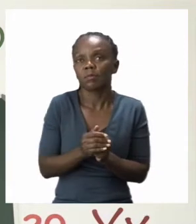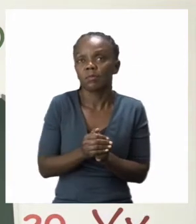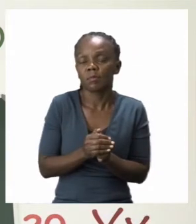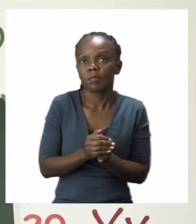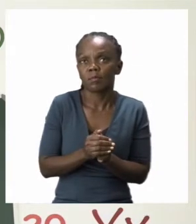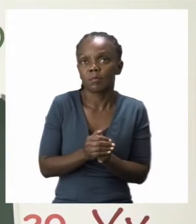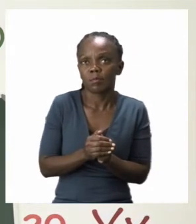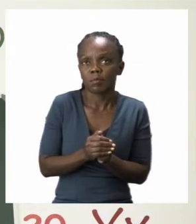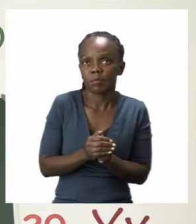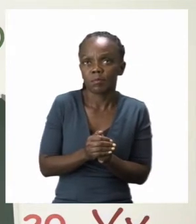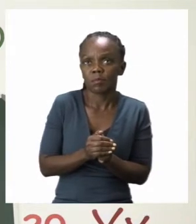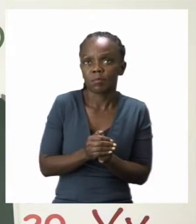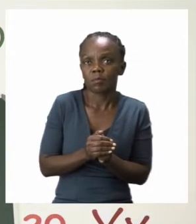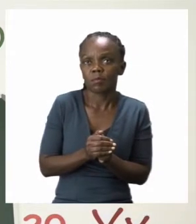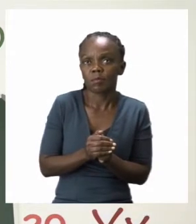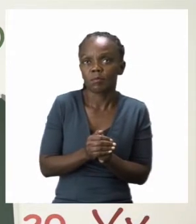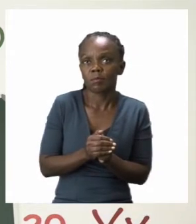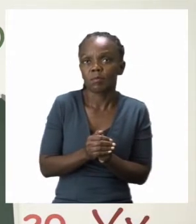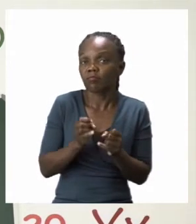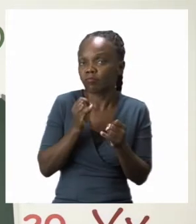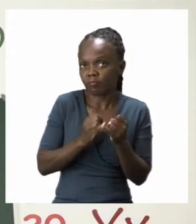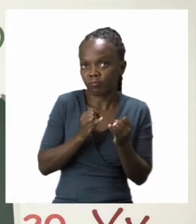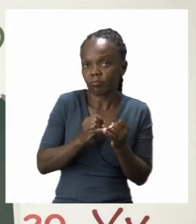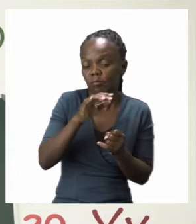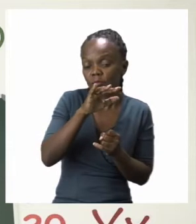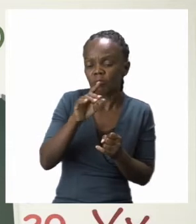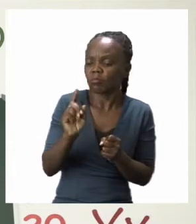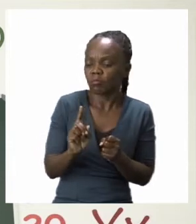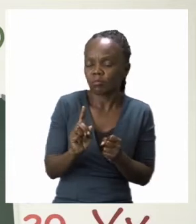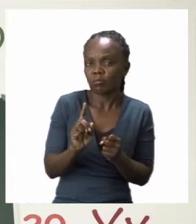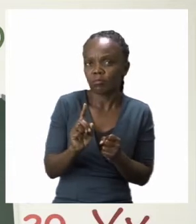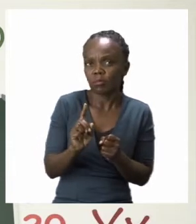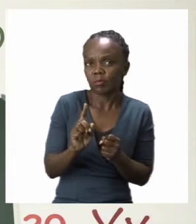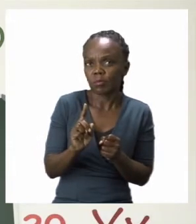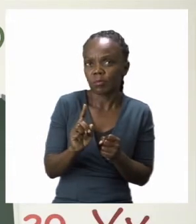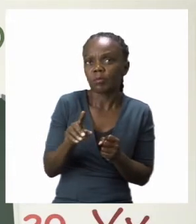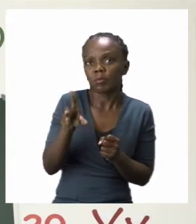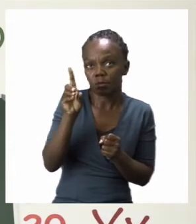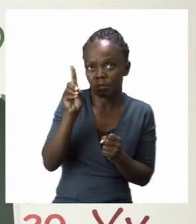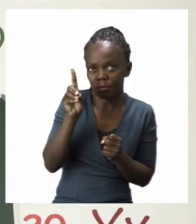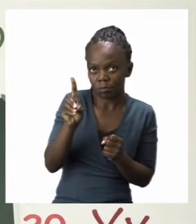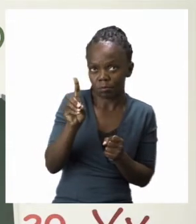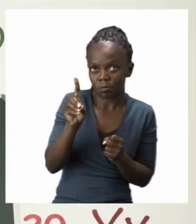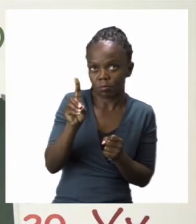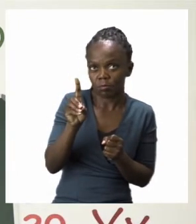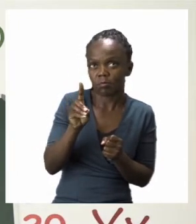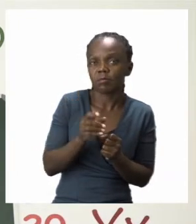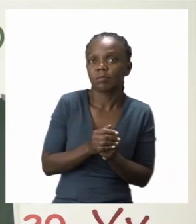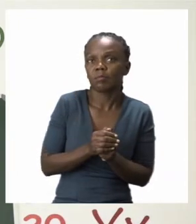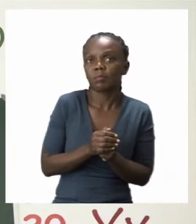right place. Then the last letter is the letter D.